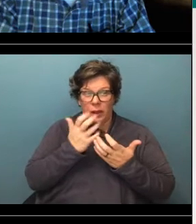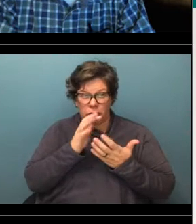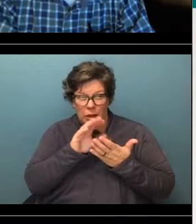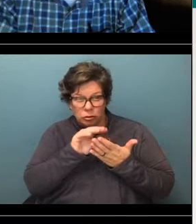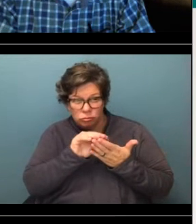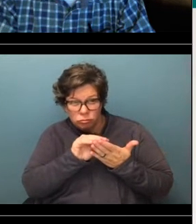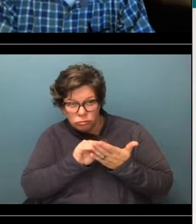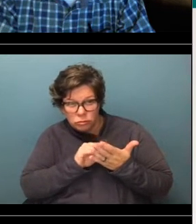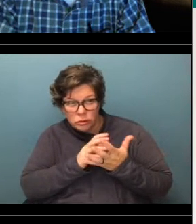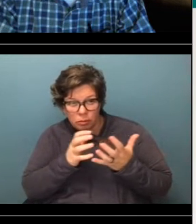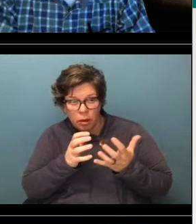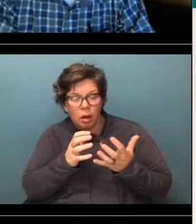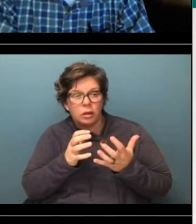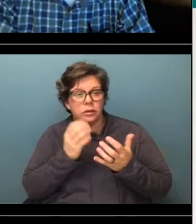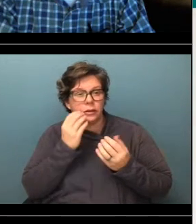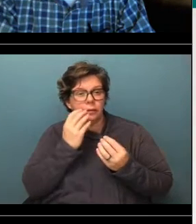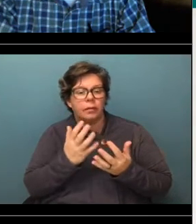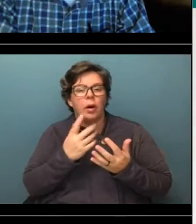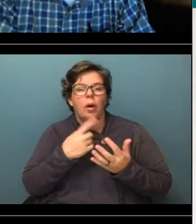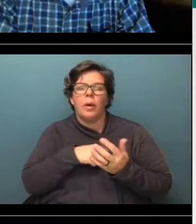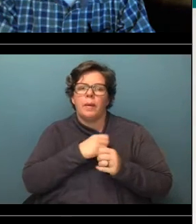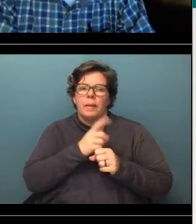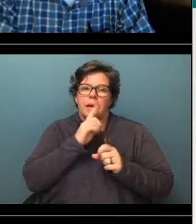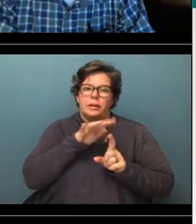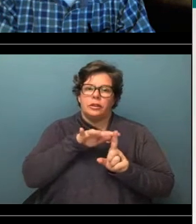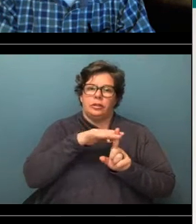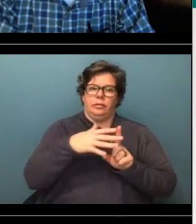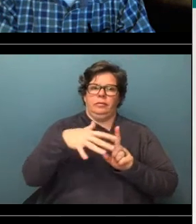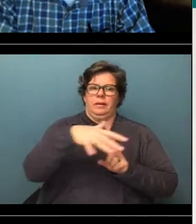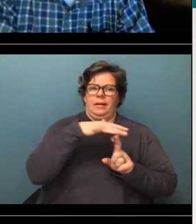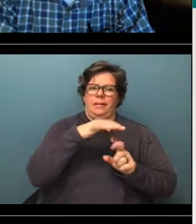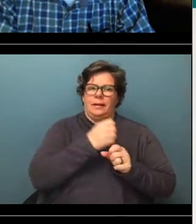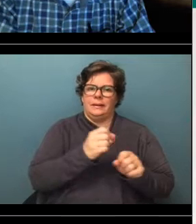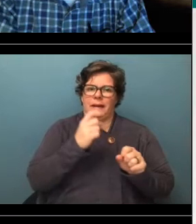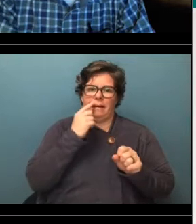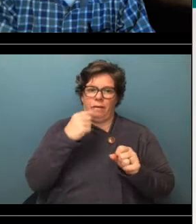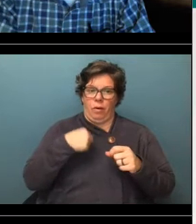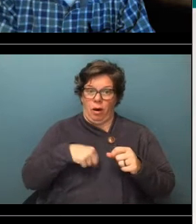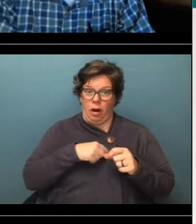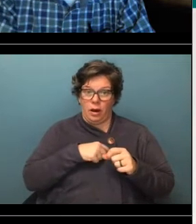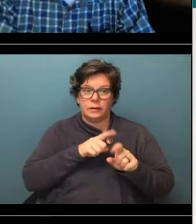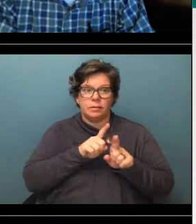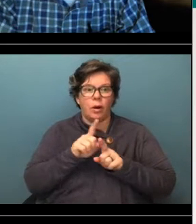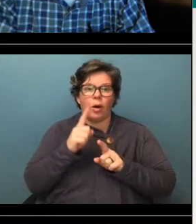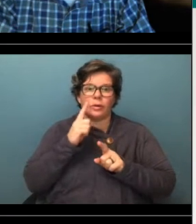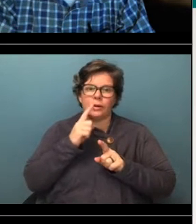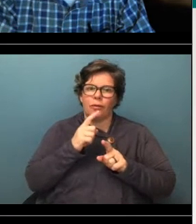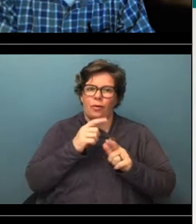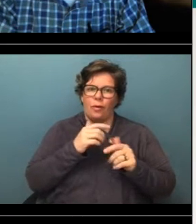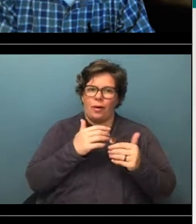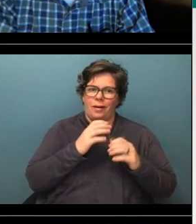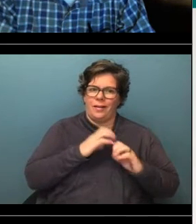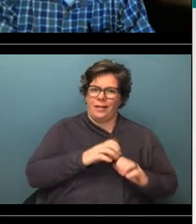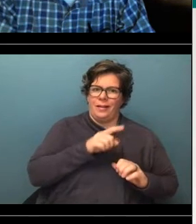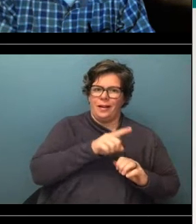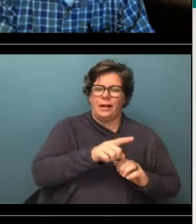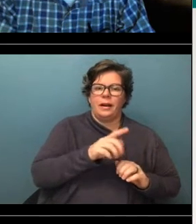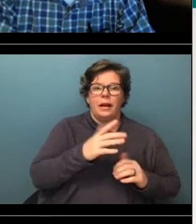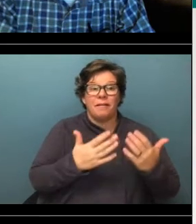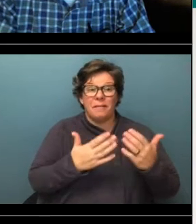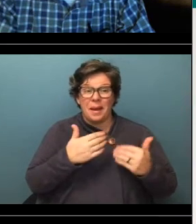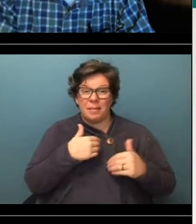scene is safe for the responders, but also for the client. If there is a pet in the home that gets really easily